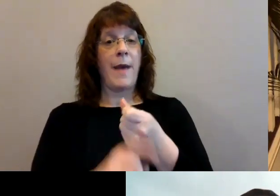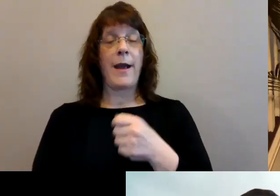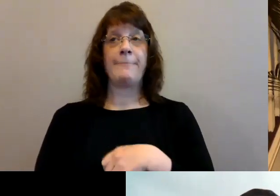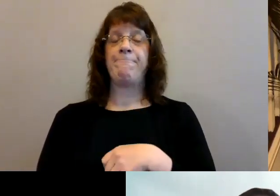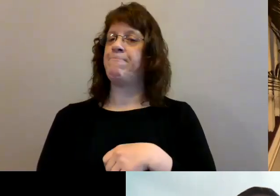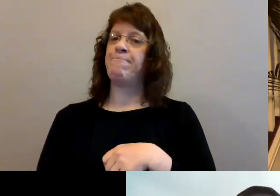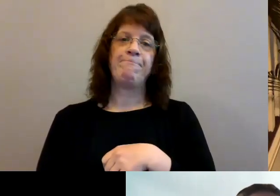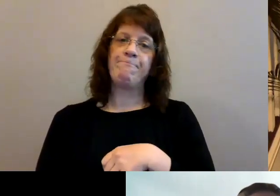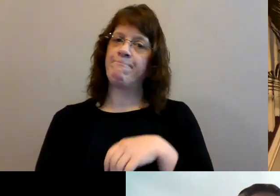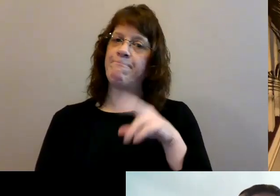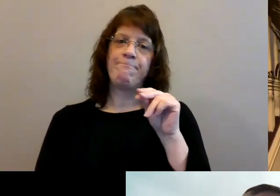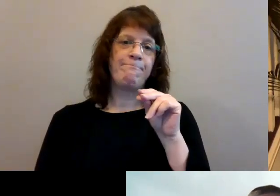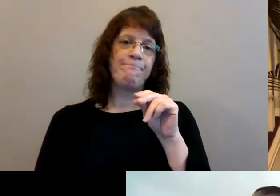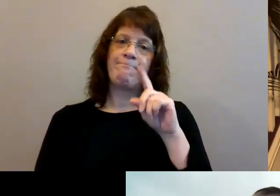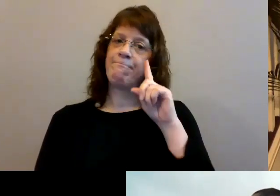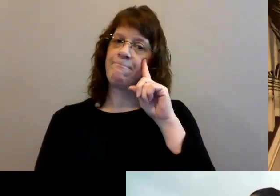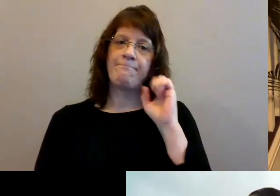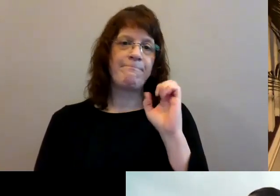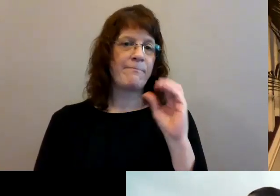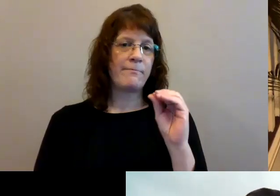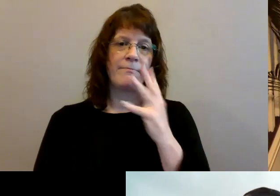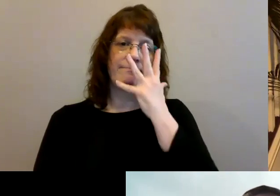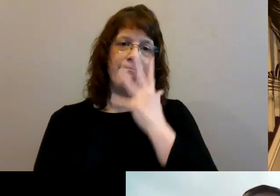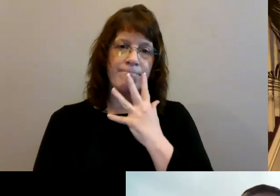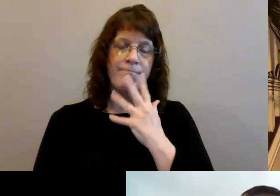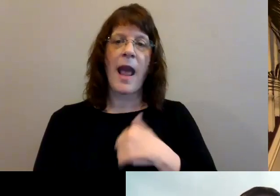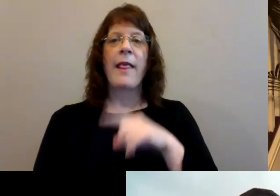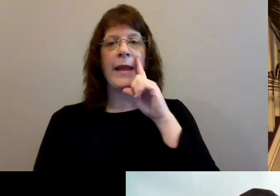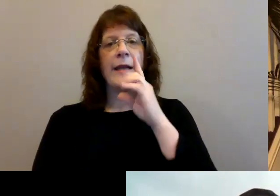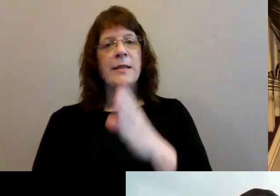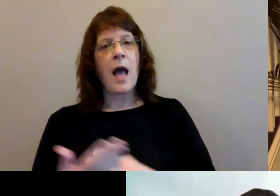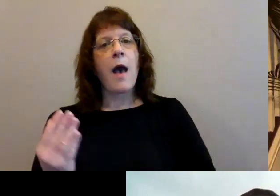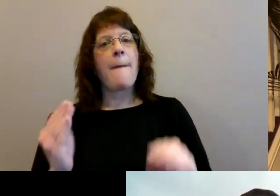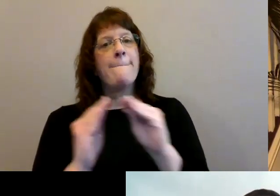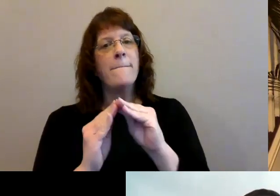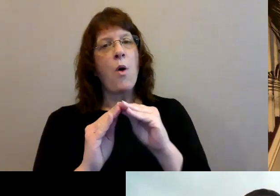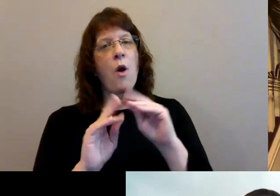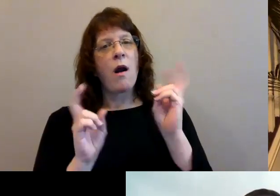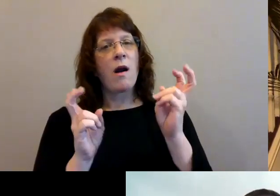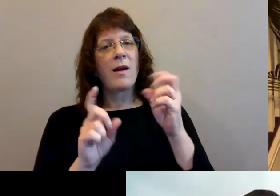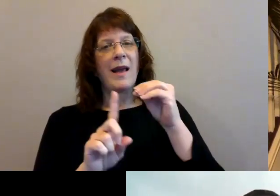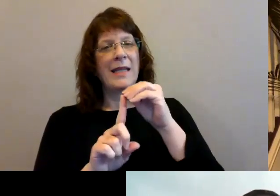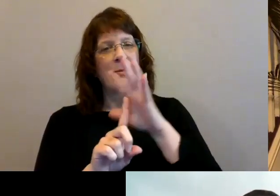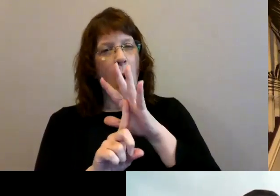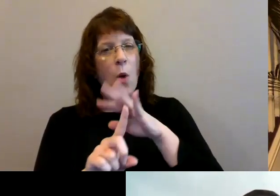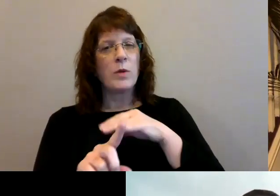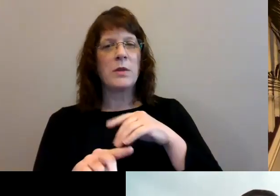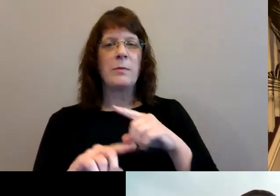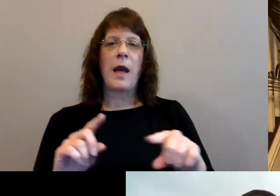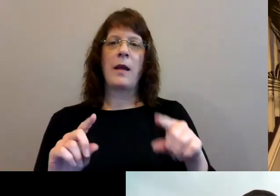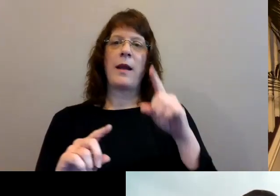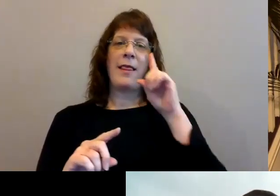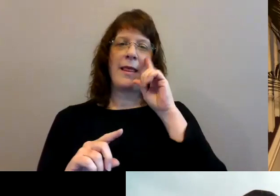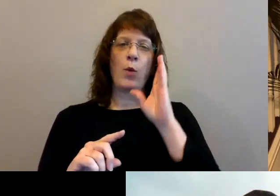don't think so. Unfortunately, I think some are definitely more exposed, but I think what we'll find